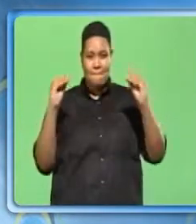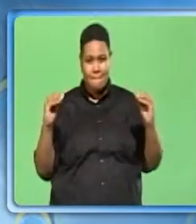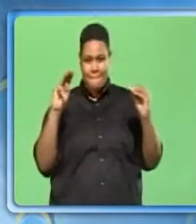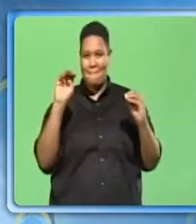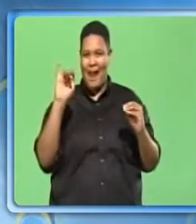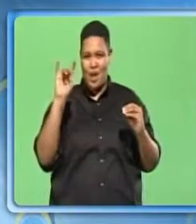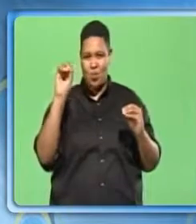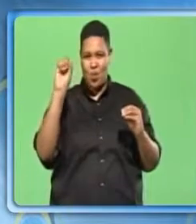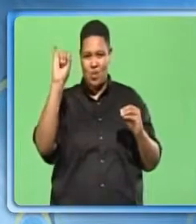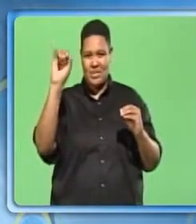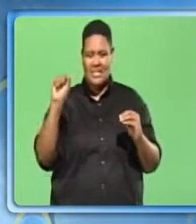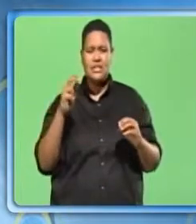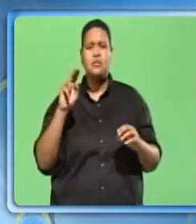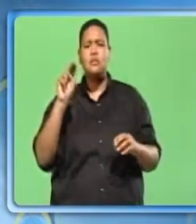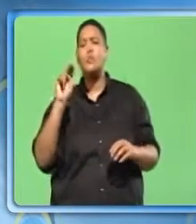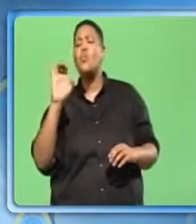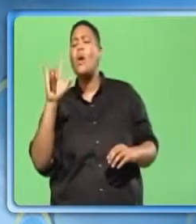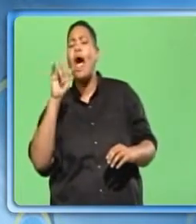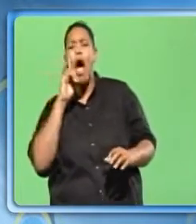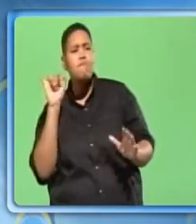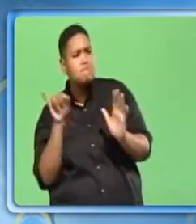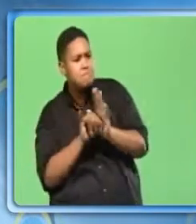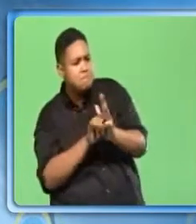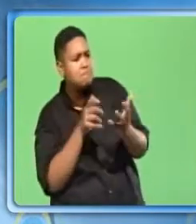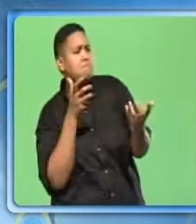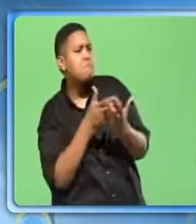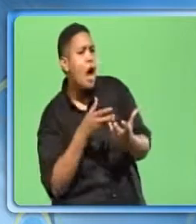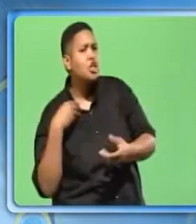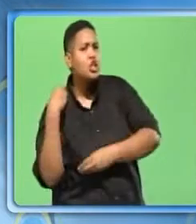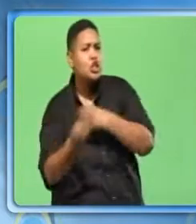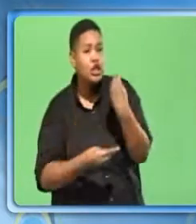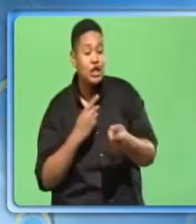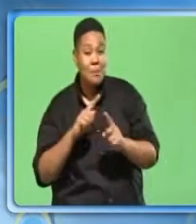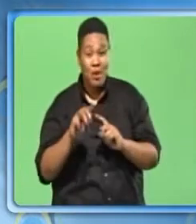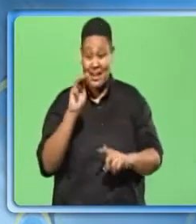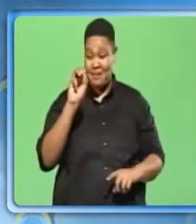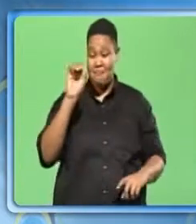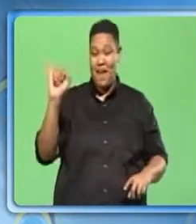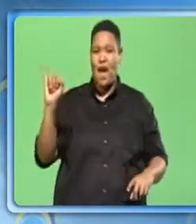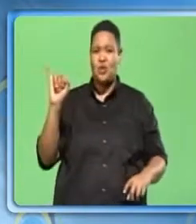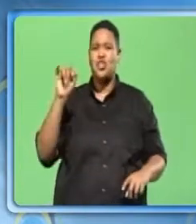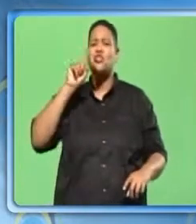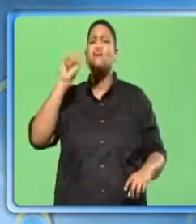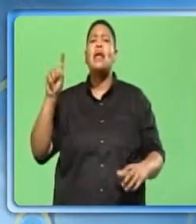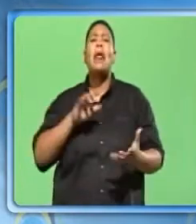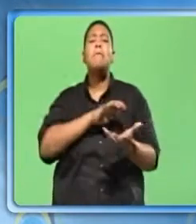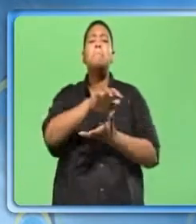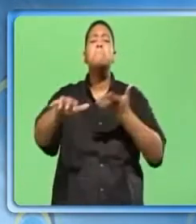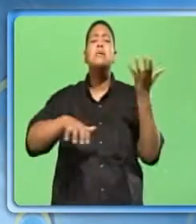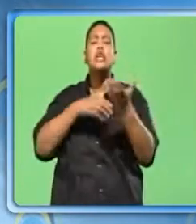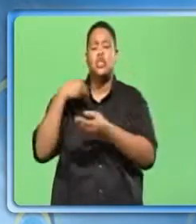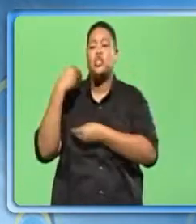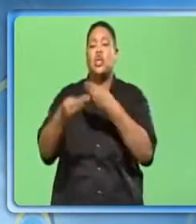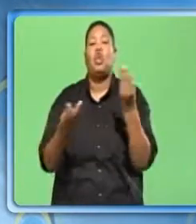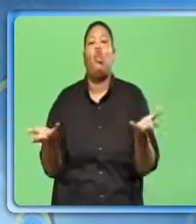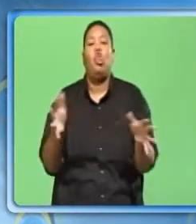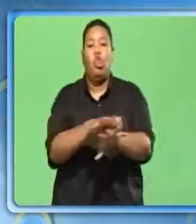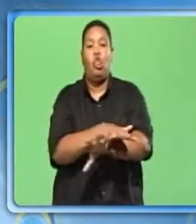have identical genes. However, in meiosis, nuclei have genes mixed by crossing